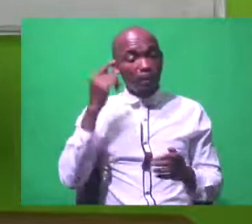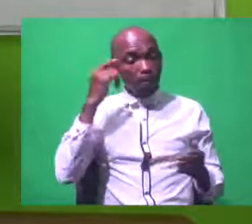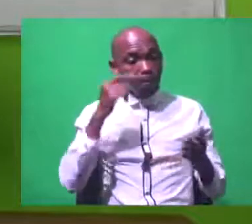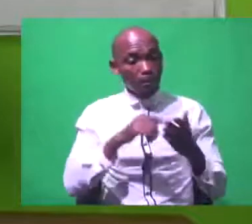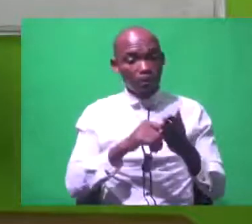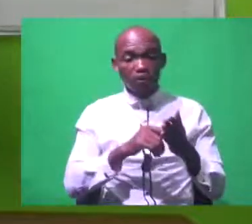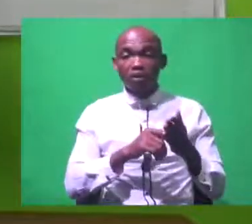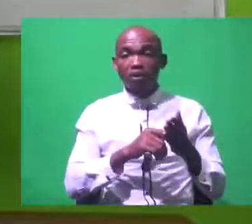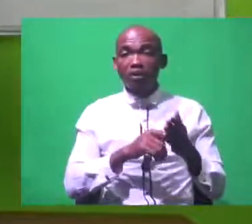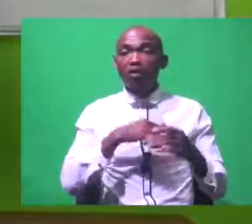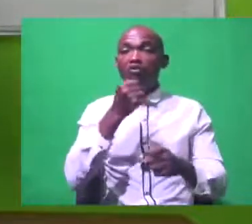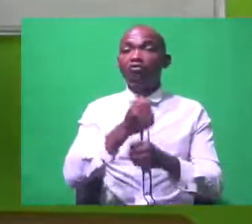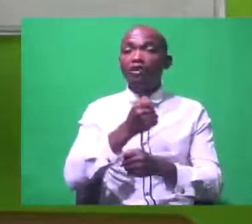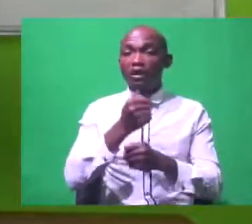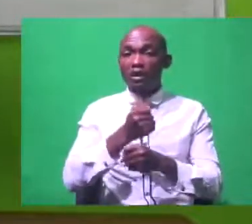Means of labor.